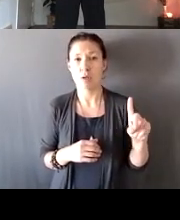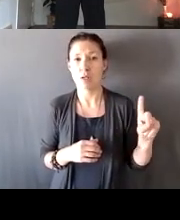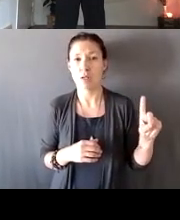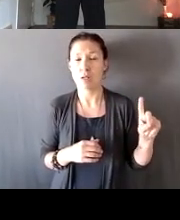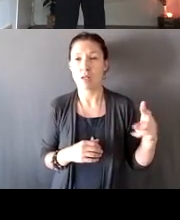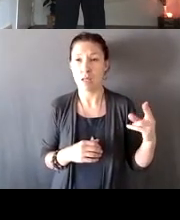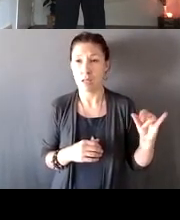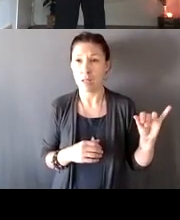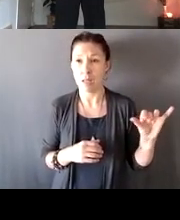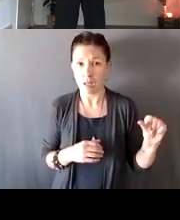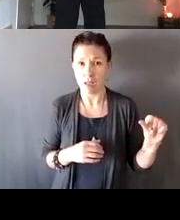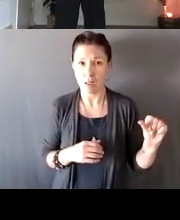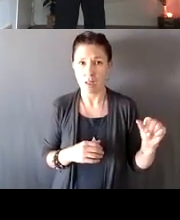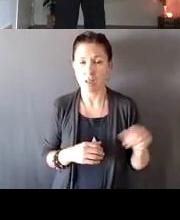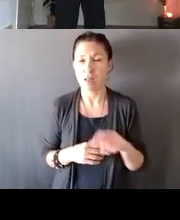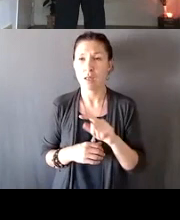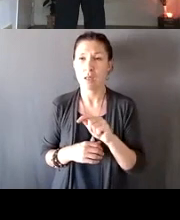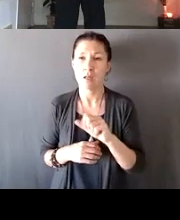Taryata